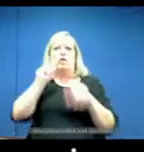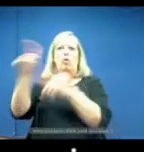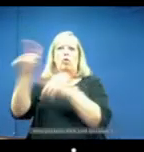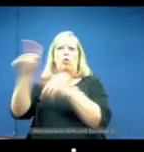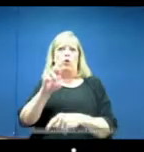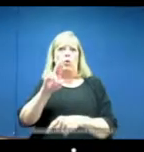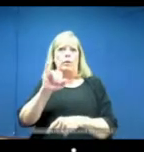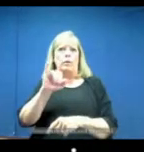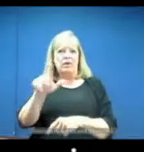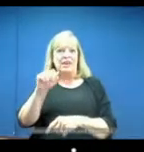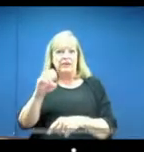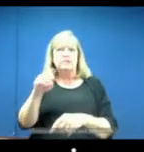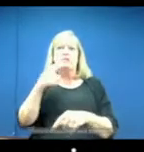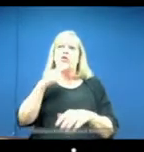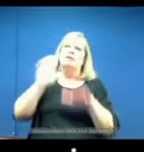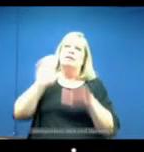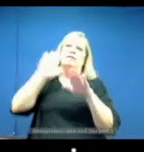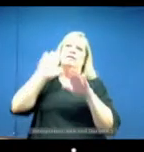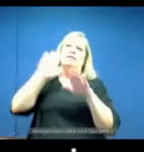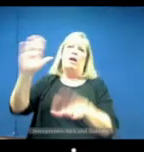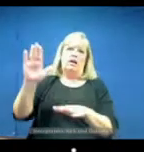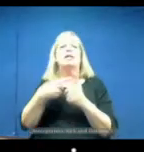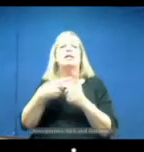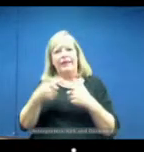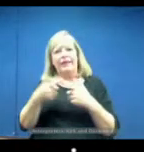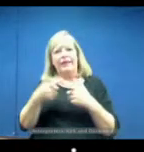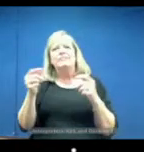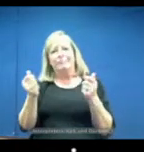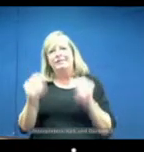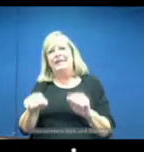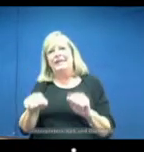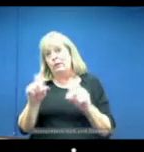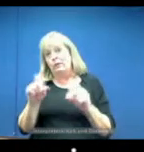defendant has the right to see that testimony.